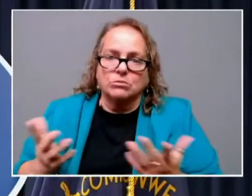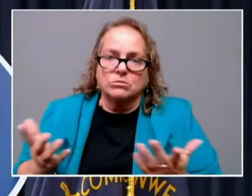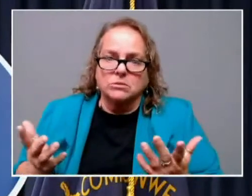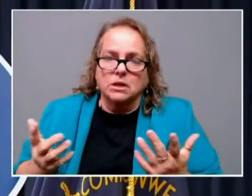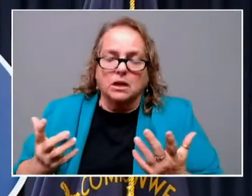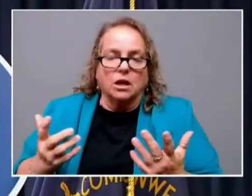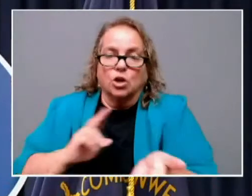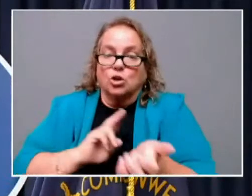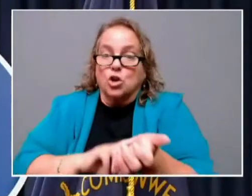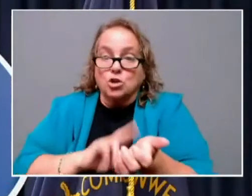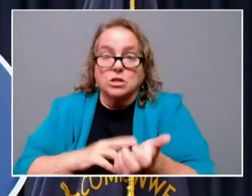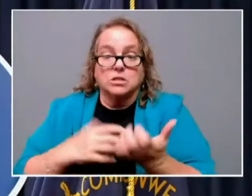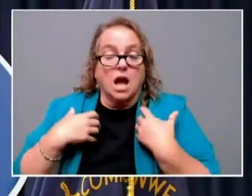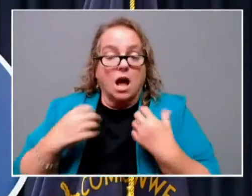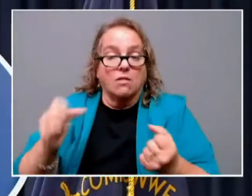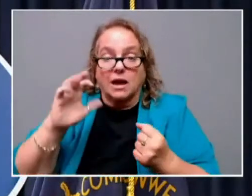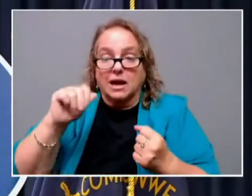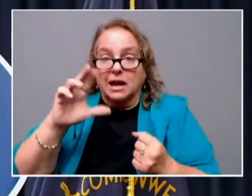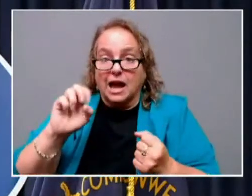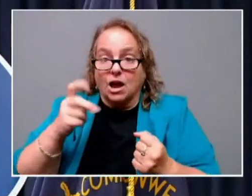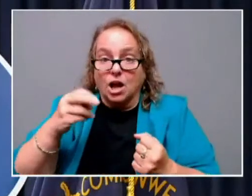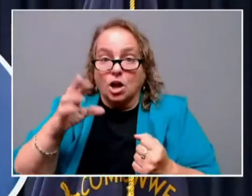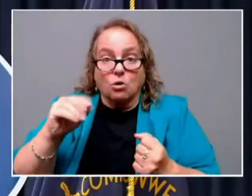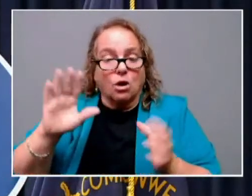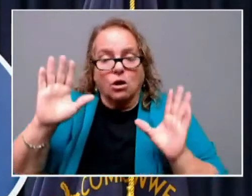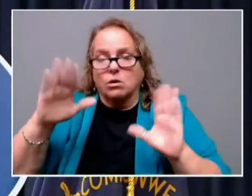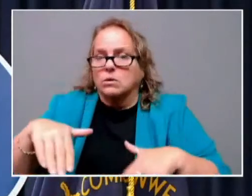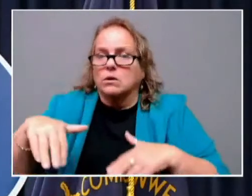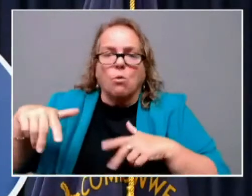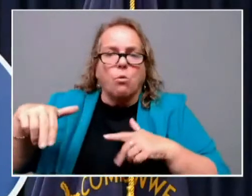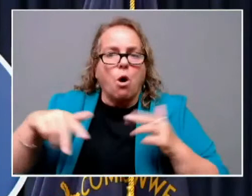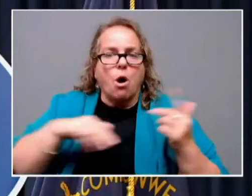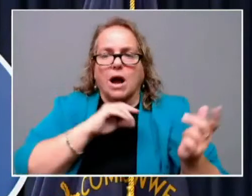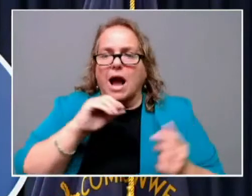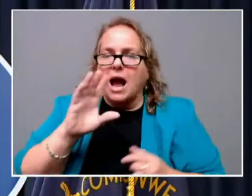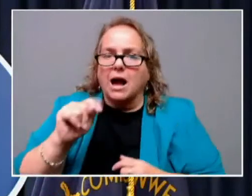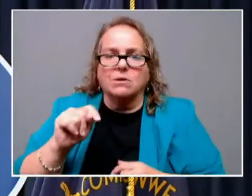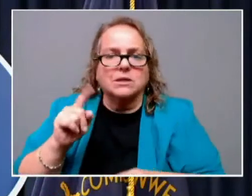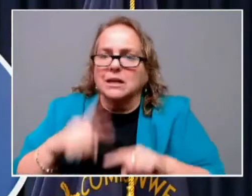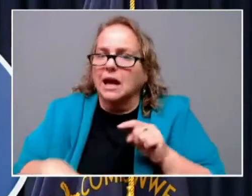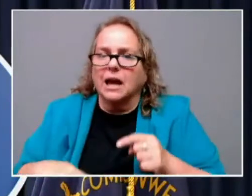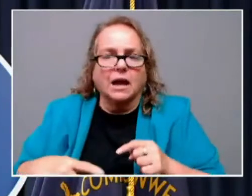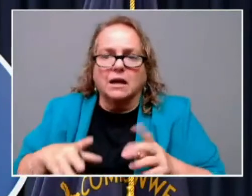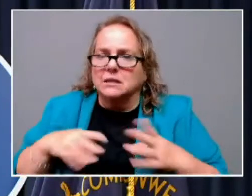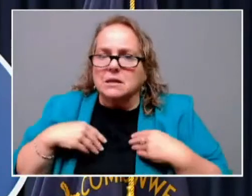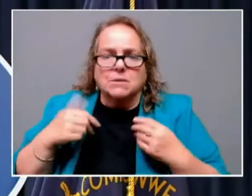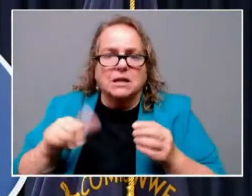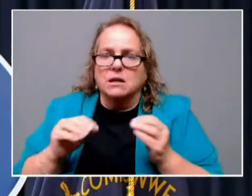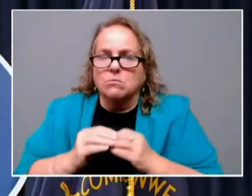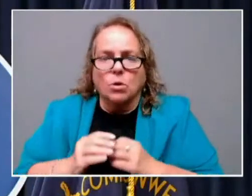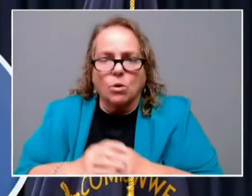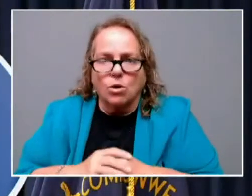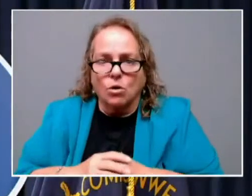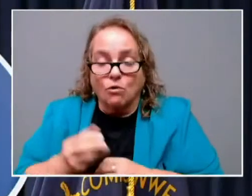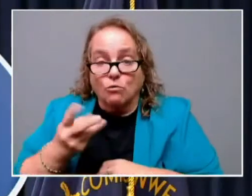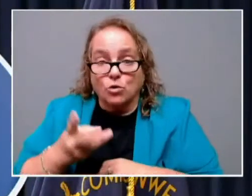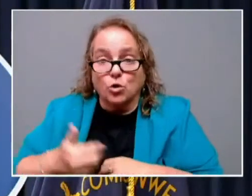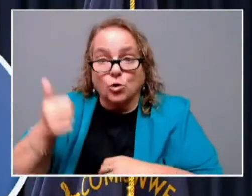are going to walk away, which creates that spiral, which means there are fewer and fewer and fewer people to help. But the answer